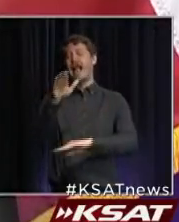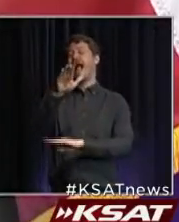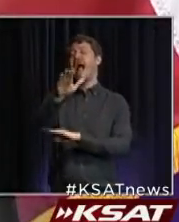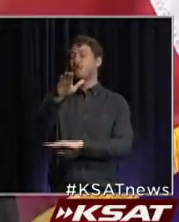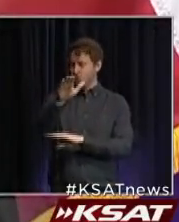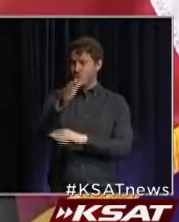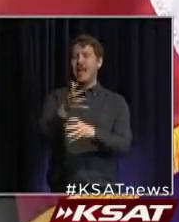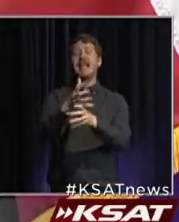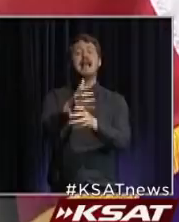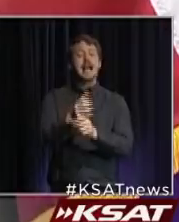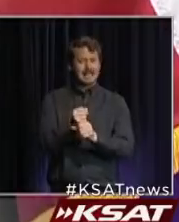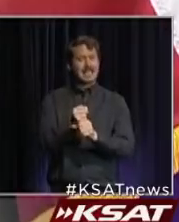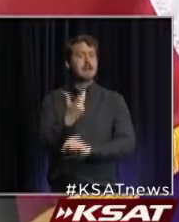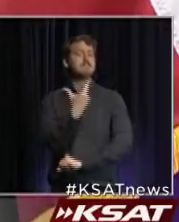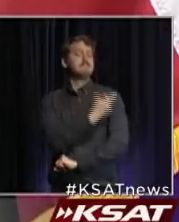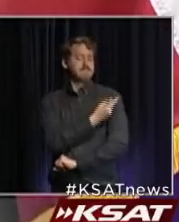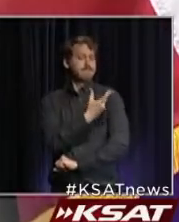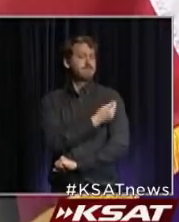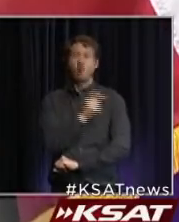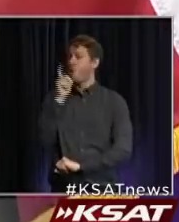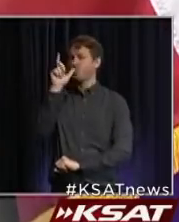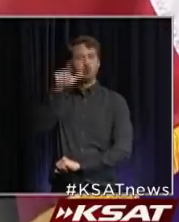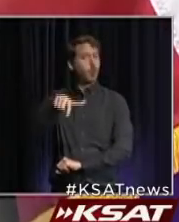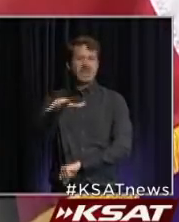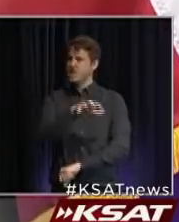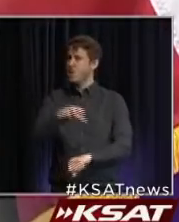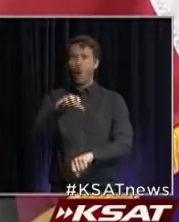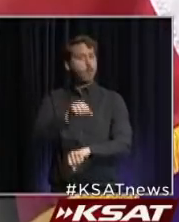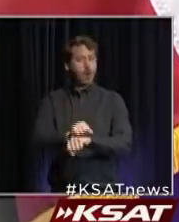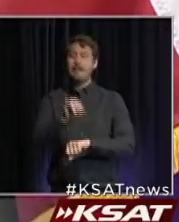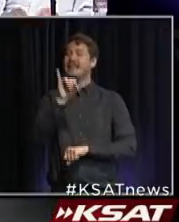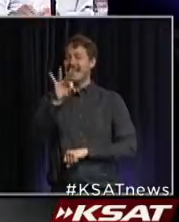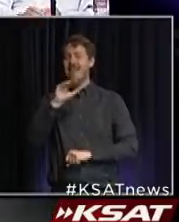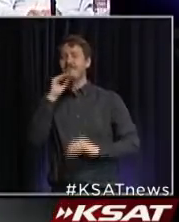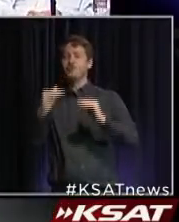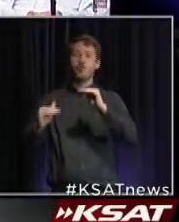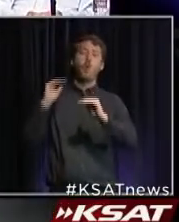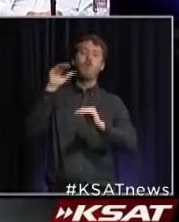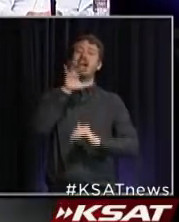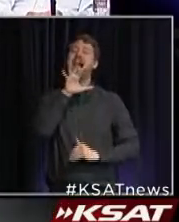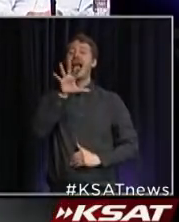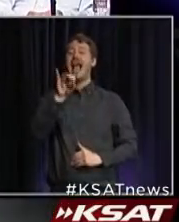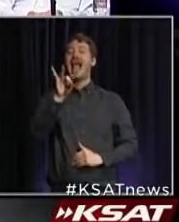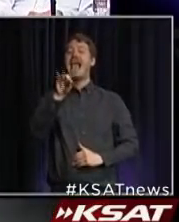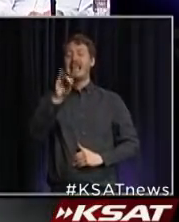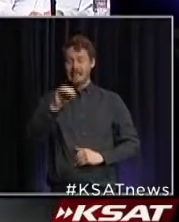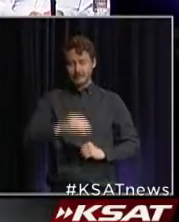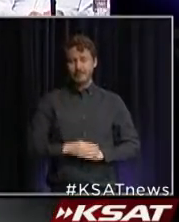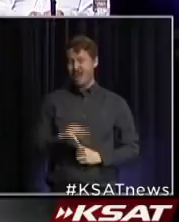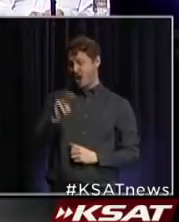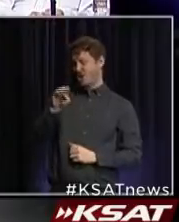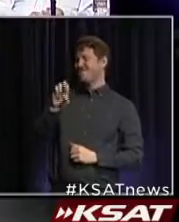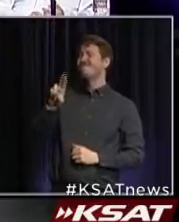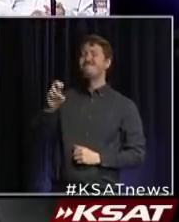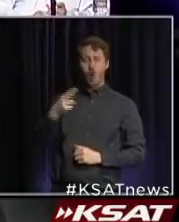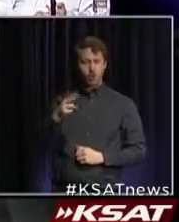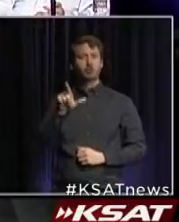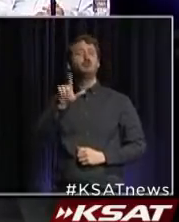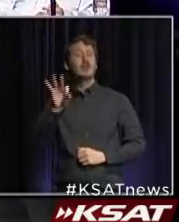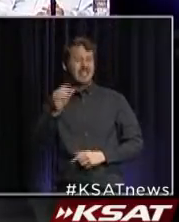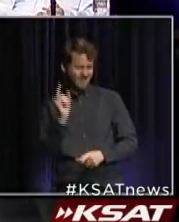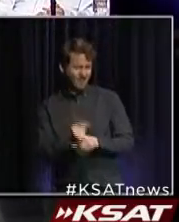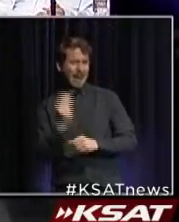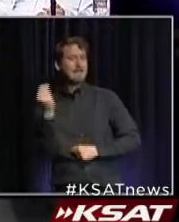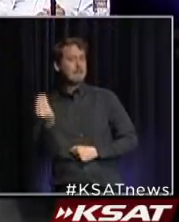No appointment will be required for those 80 years of age or over. Let me turn it now to Judge Wolf. Yeah, that's March 29th, Monday, I